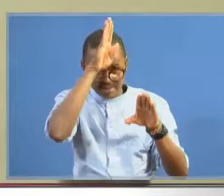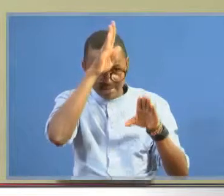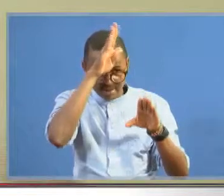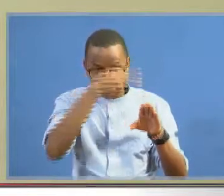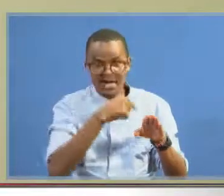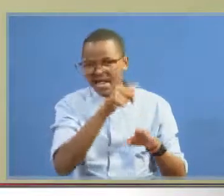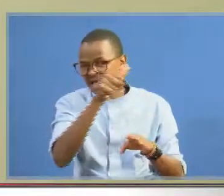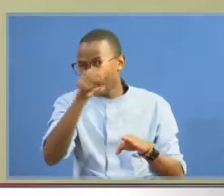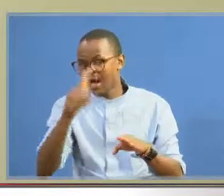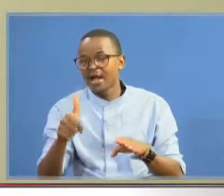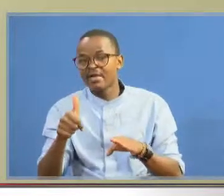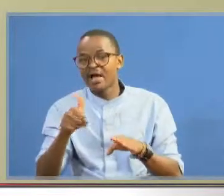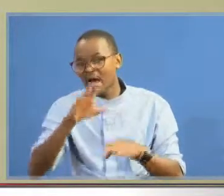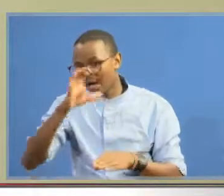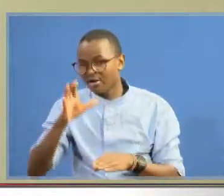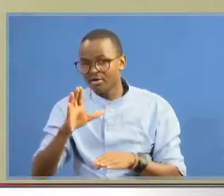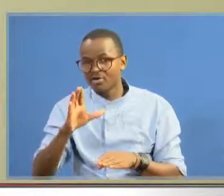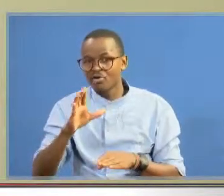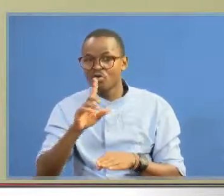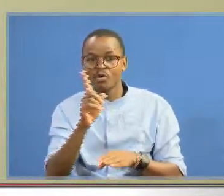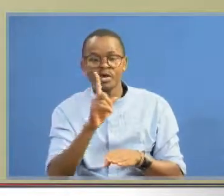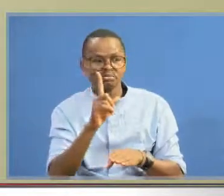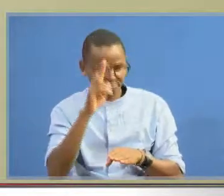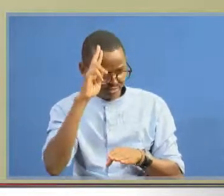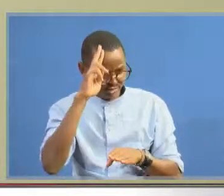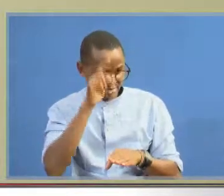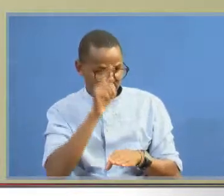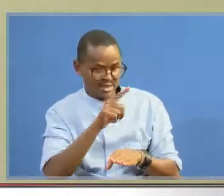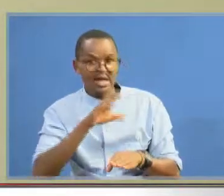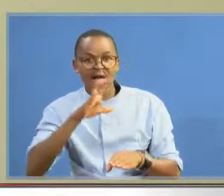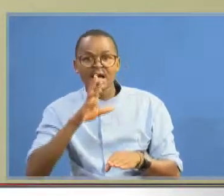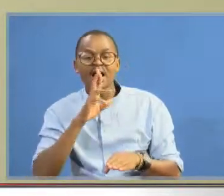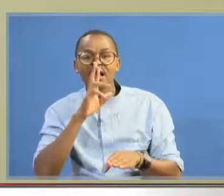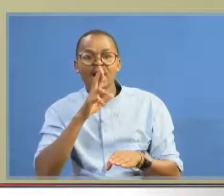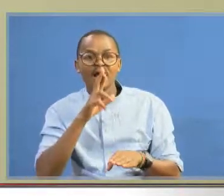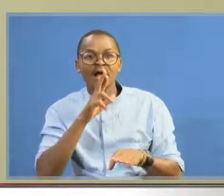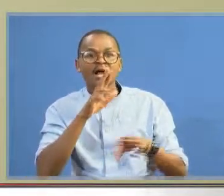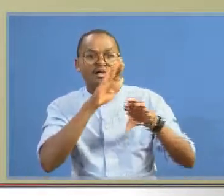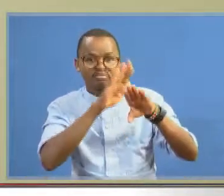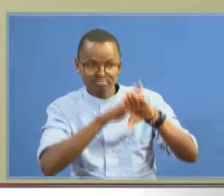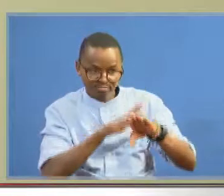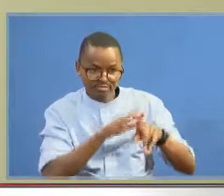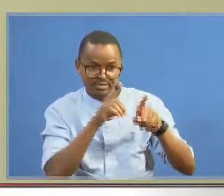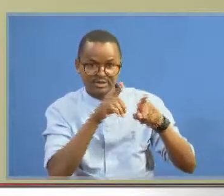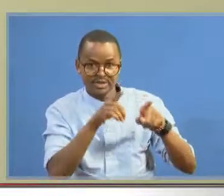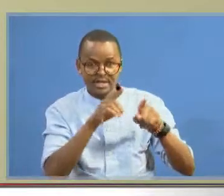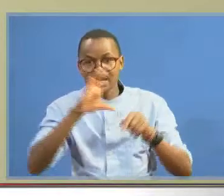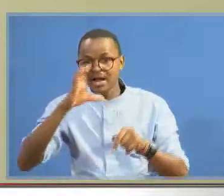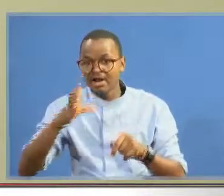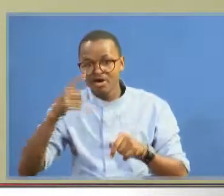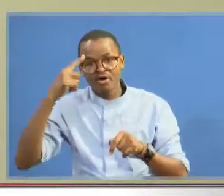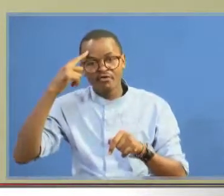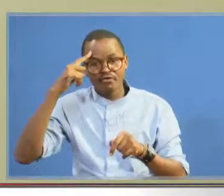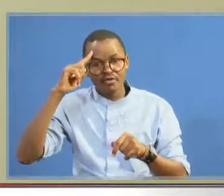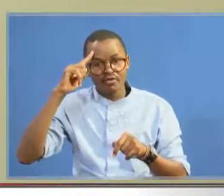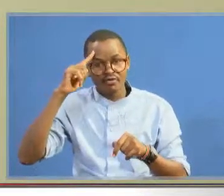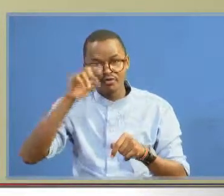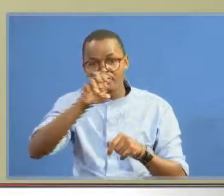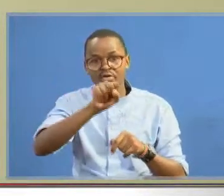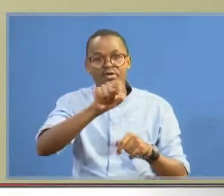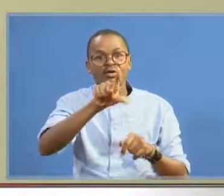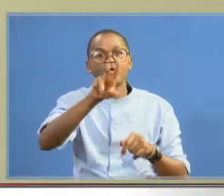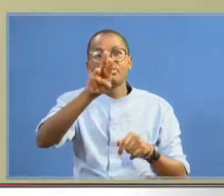towns elsewhere, where you likely realize these are towns that are resilient, these are towns that are void of